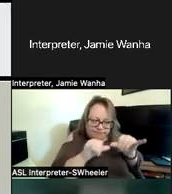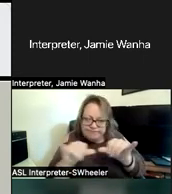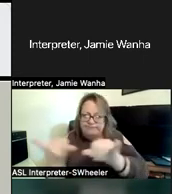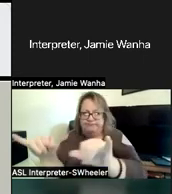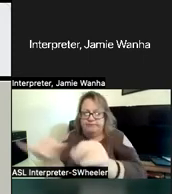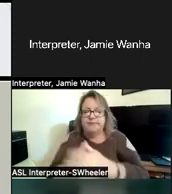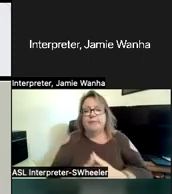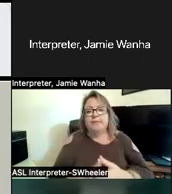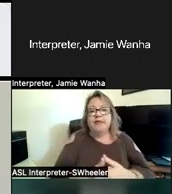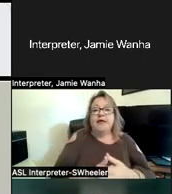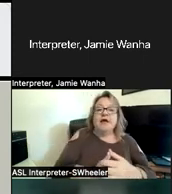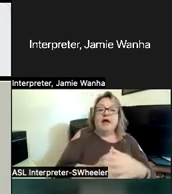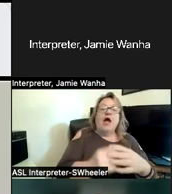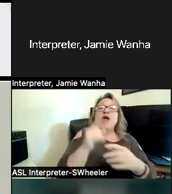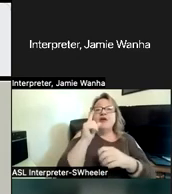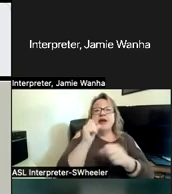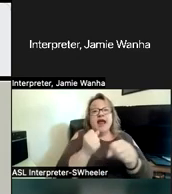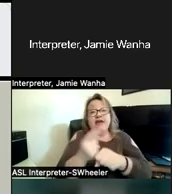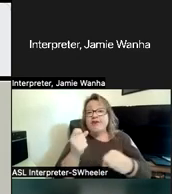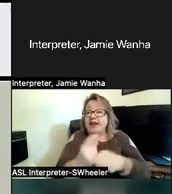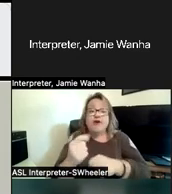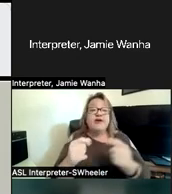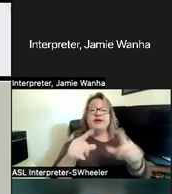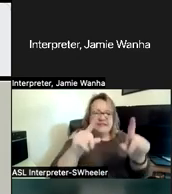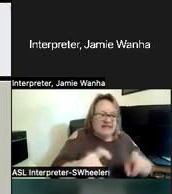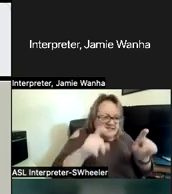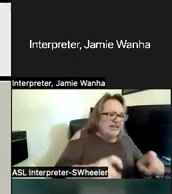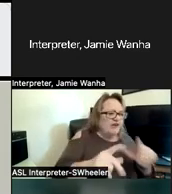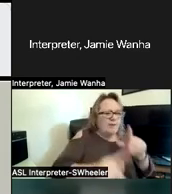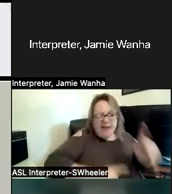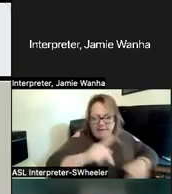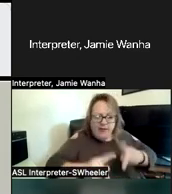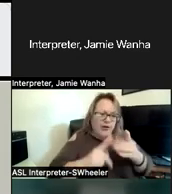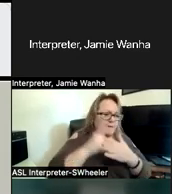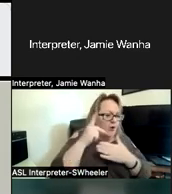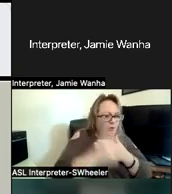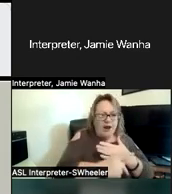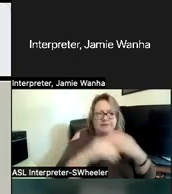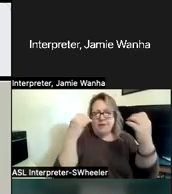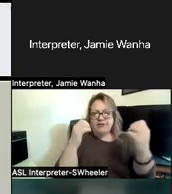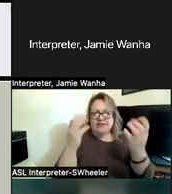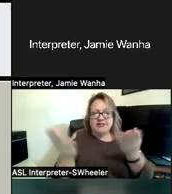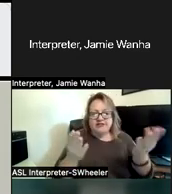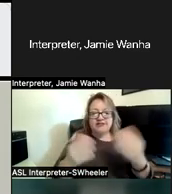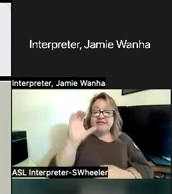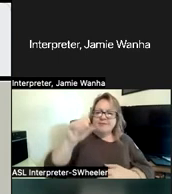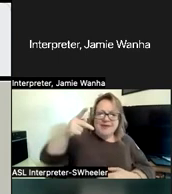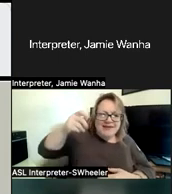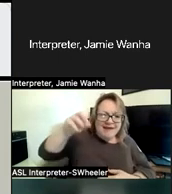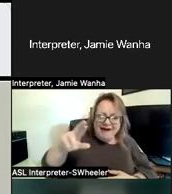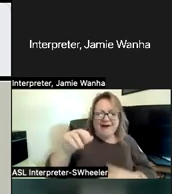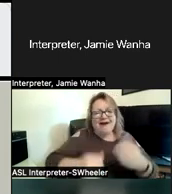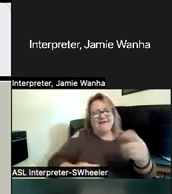we have year-round testing of our people, our infrastructure, our programs, and emergency systems, making sure we're up to